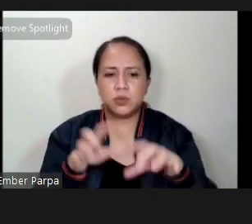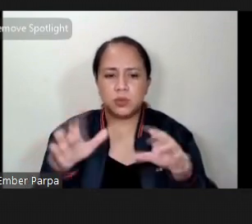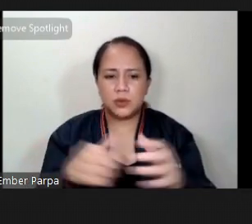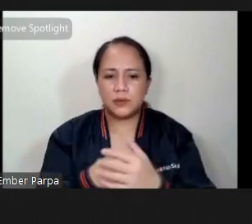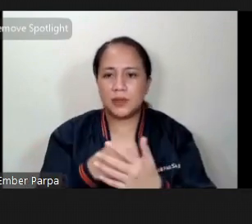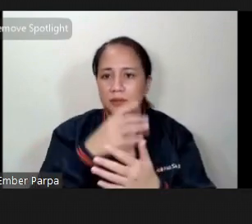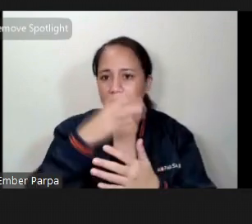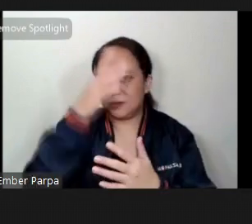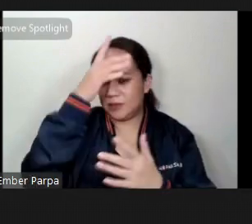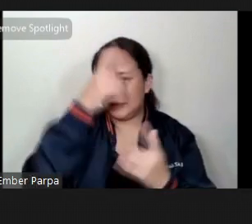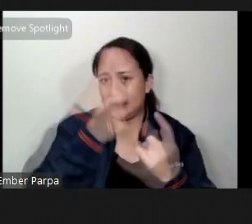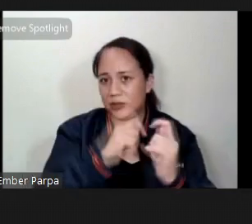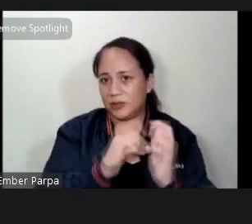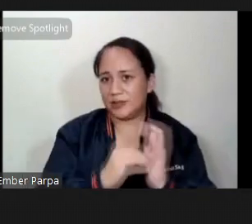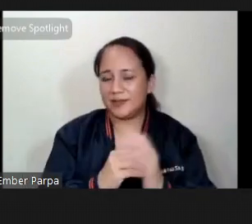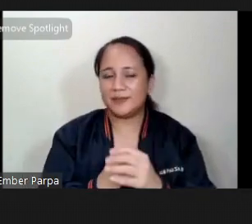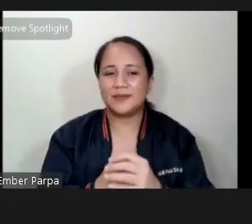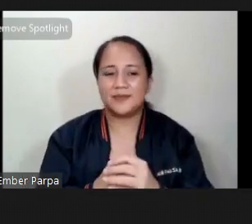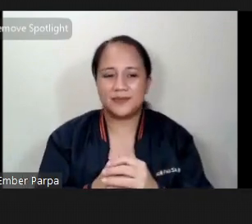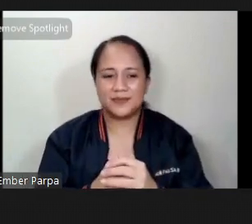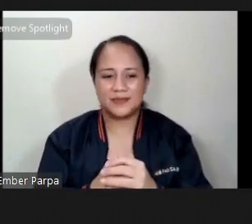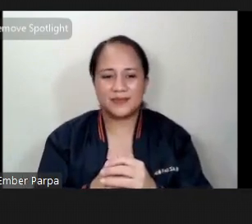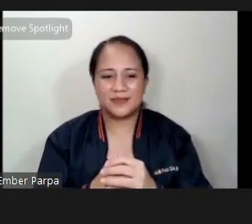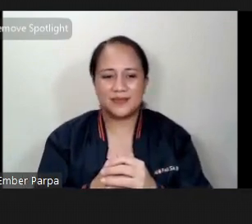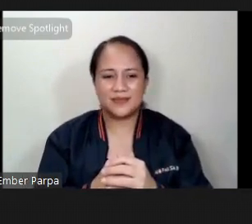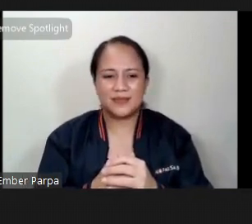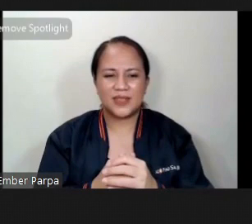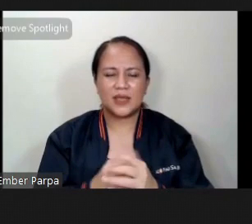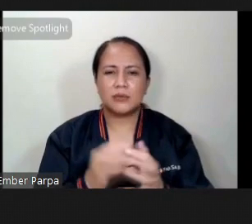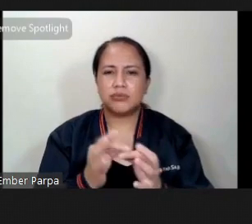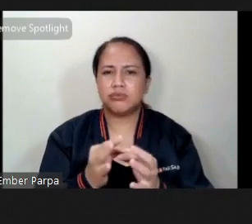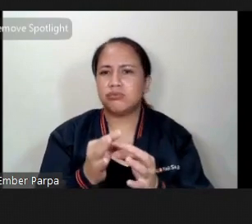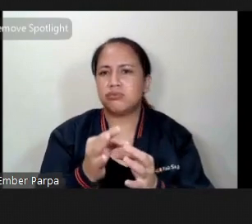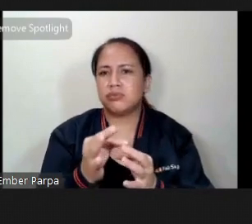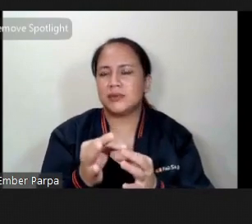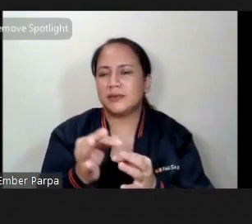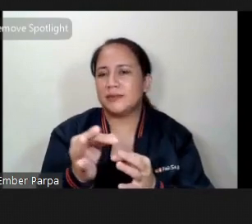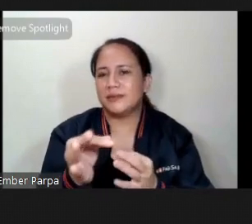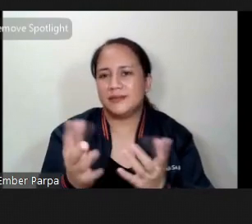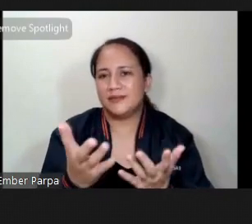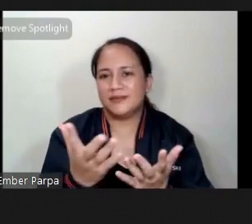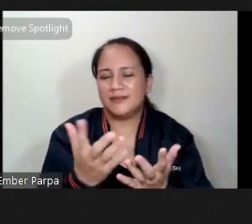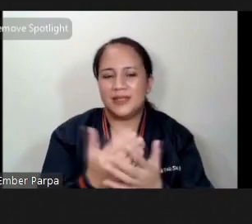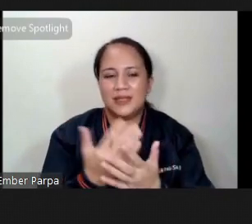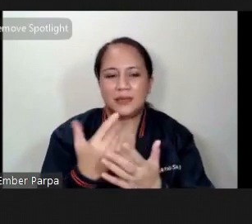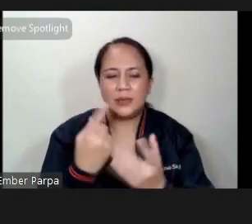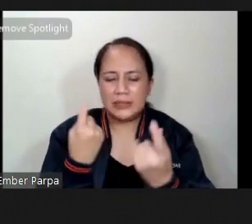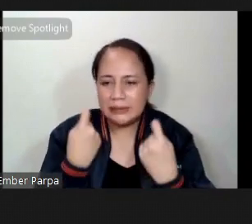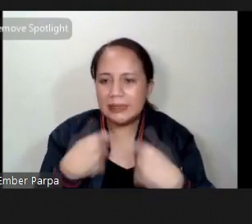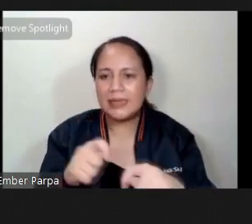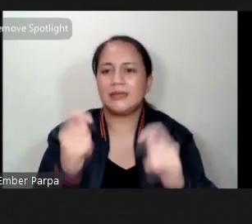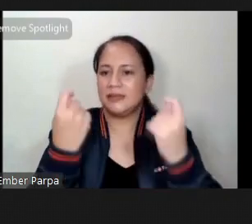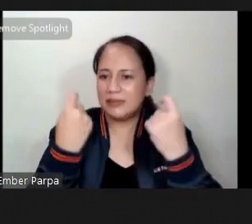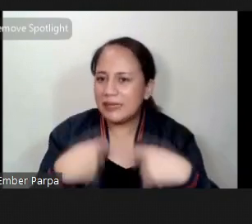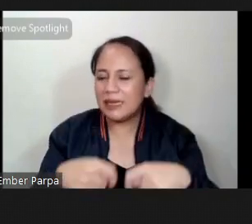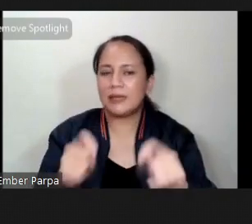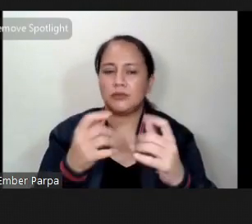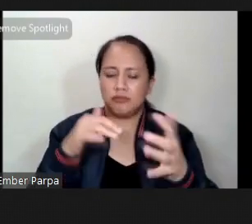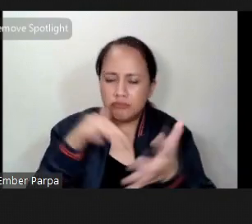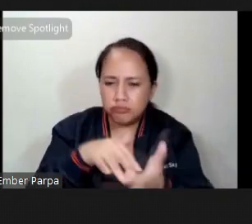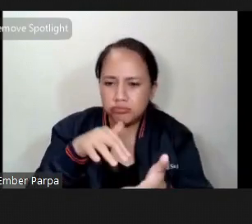parents' trust again. Took me a long time to earn it. I strived and studied